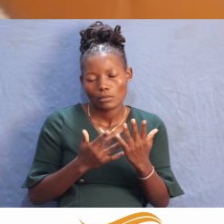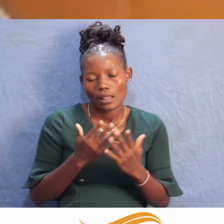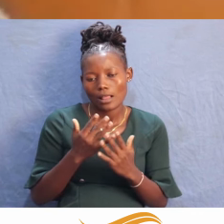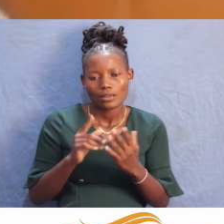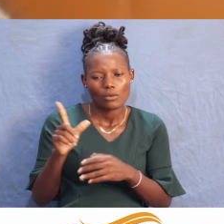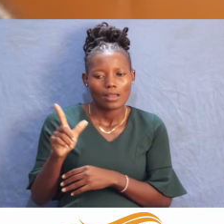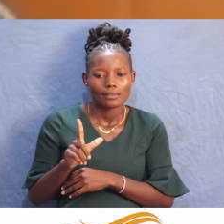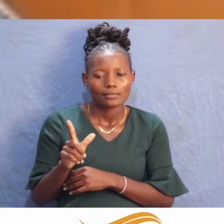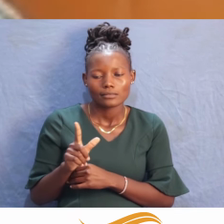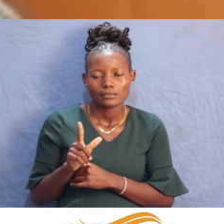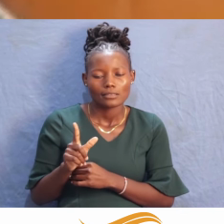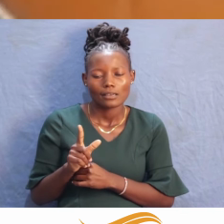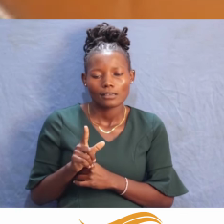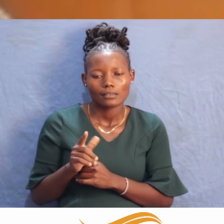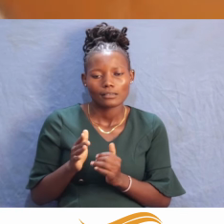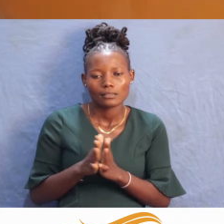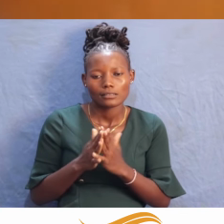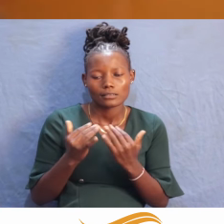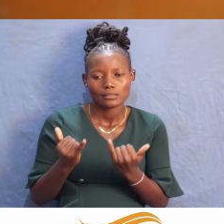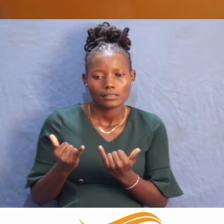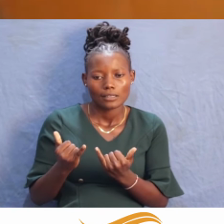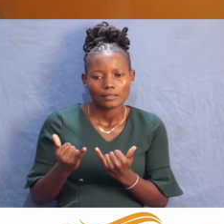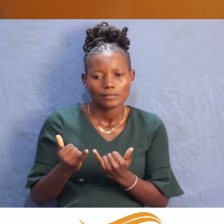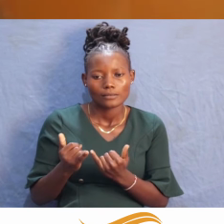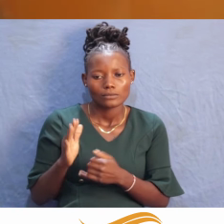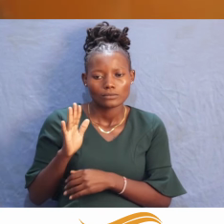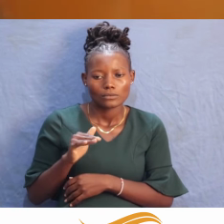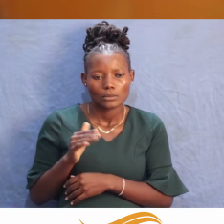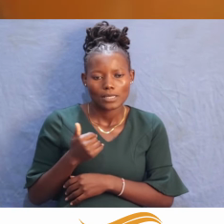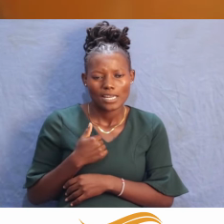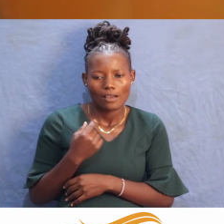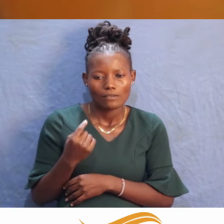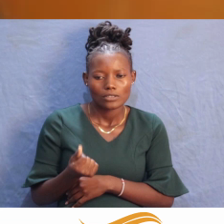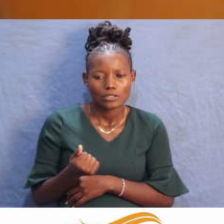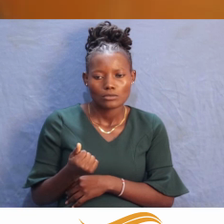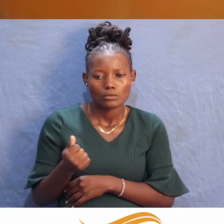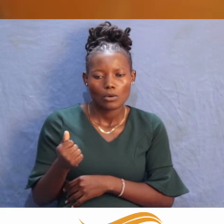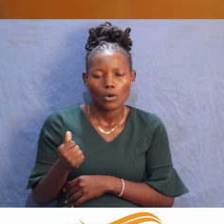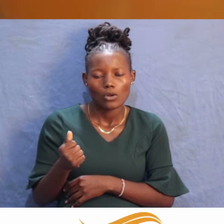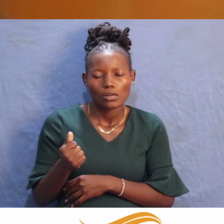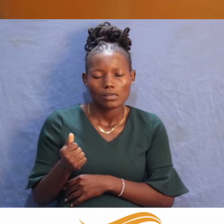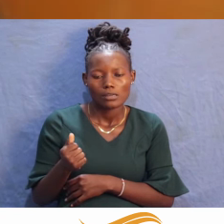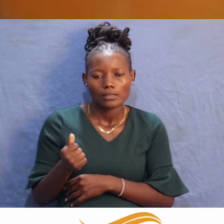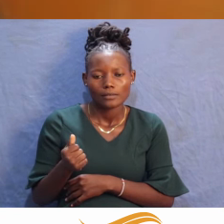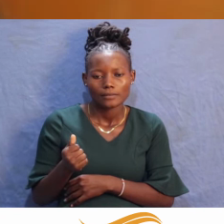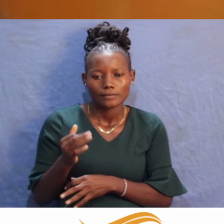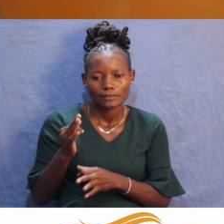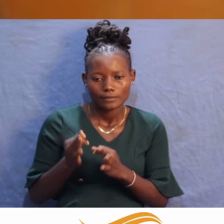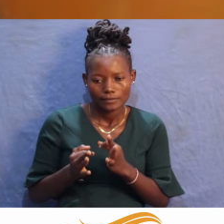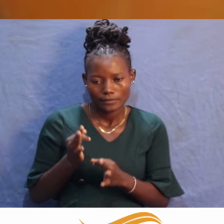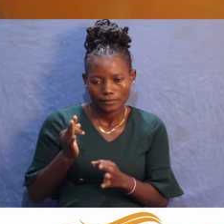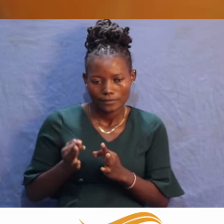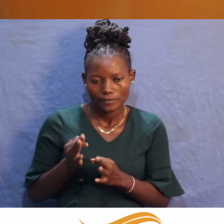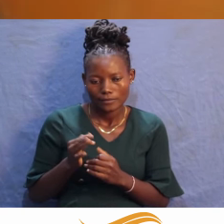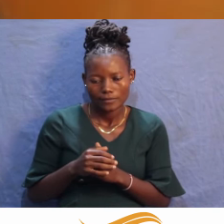liter. And so a woman has less liters than a male. So if